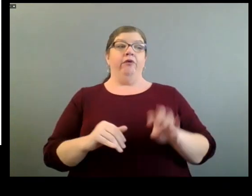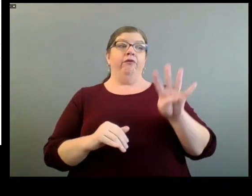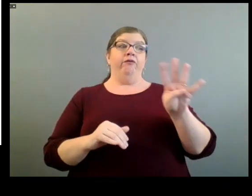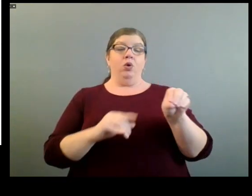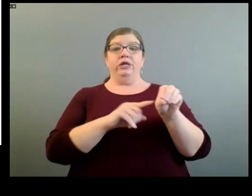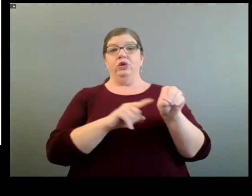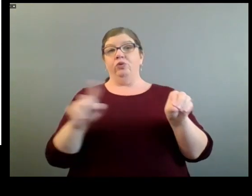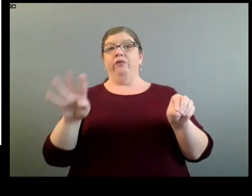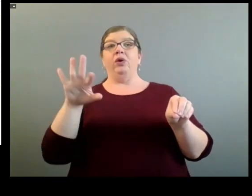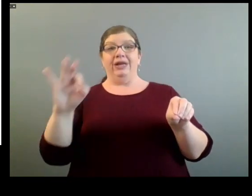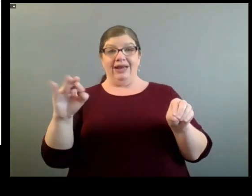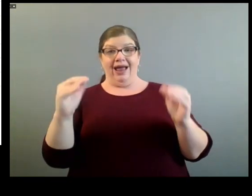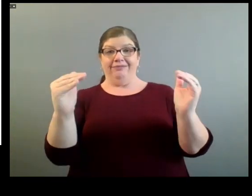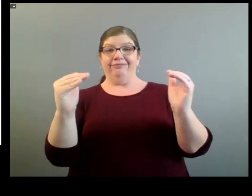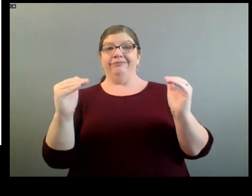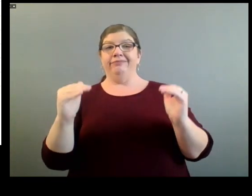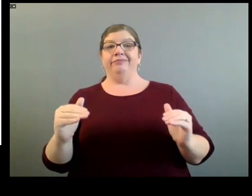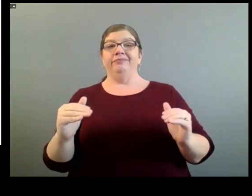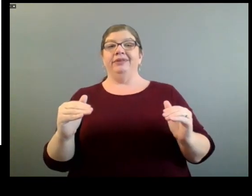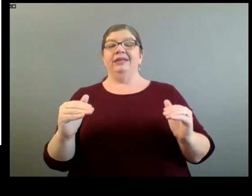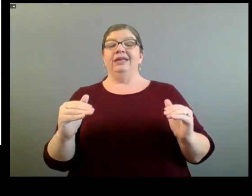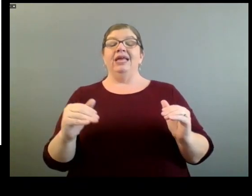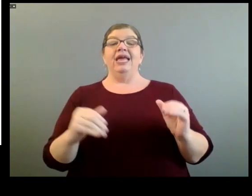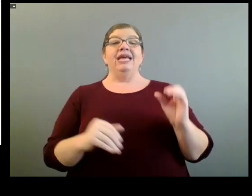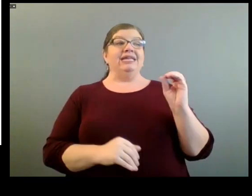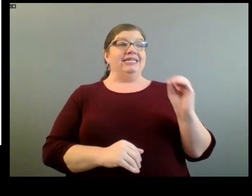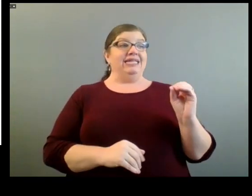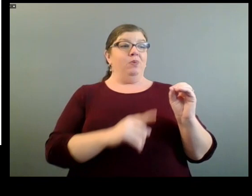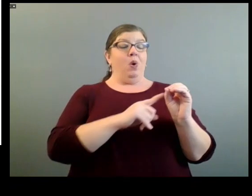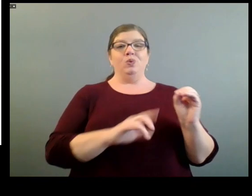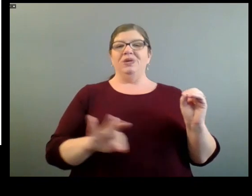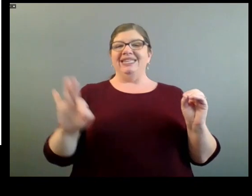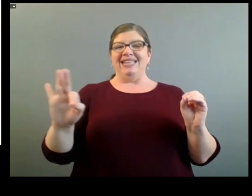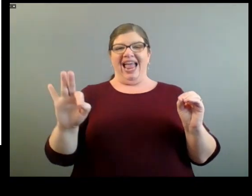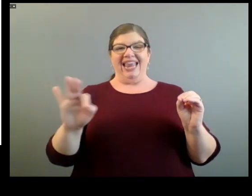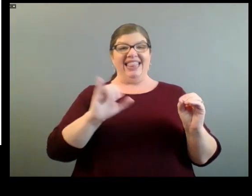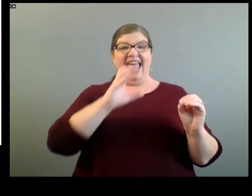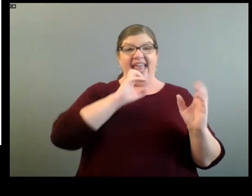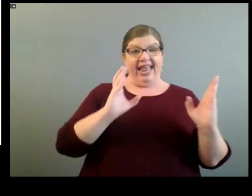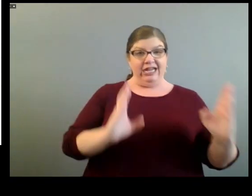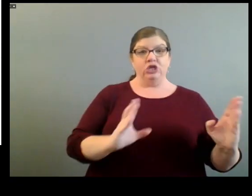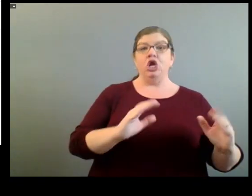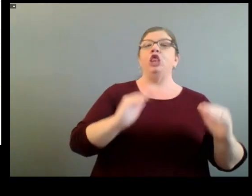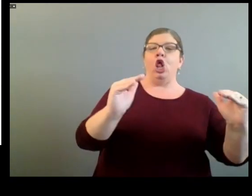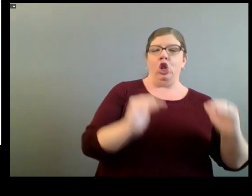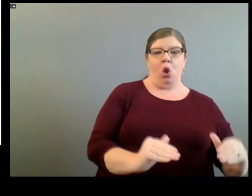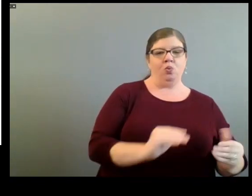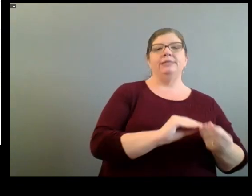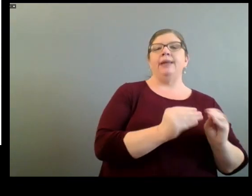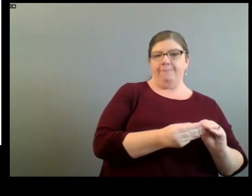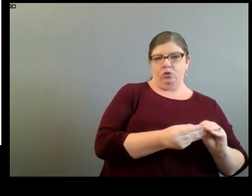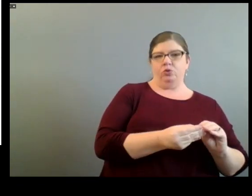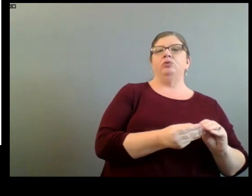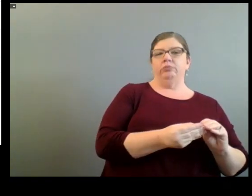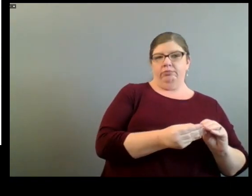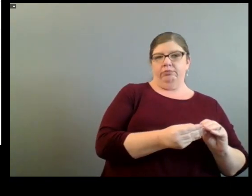olds. The 0 to 9-year olds have the lowest number of cases at